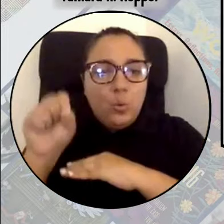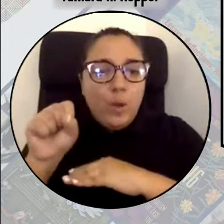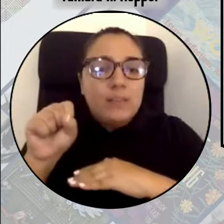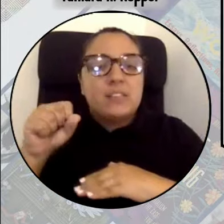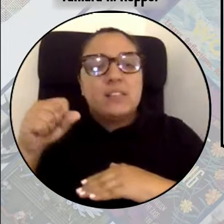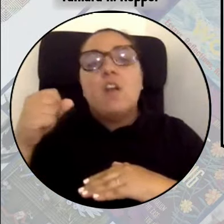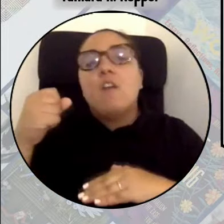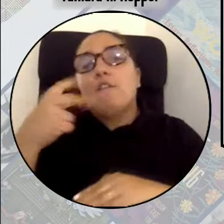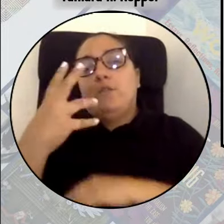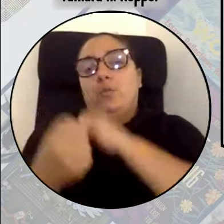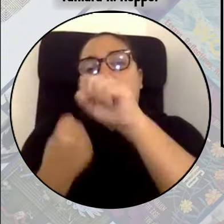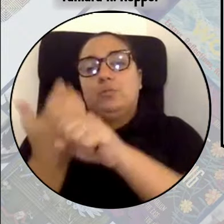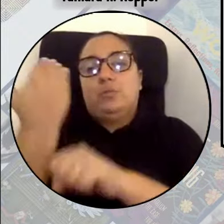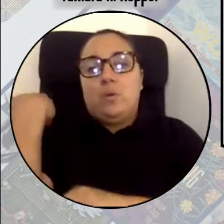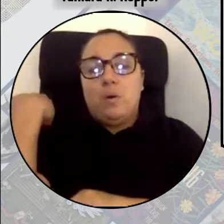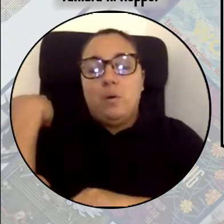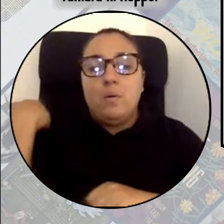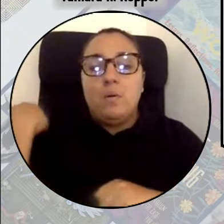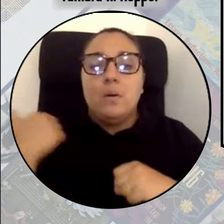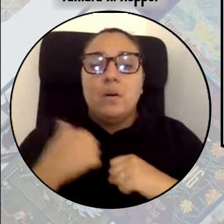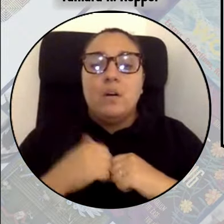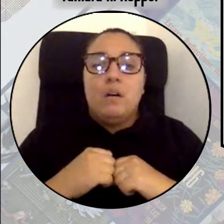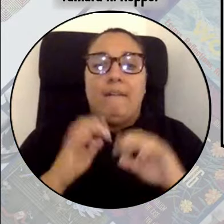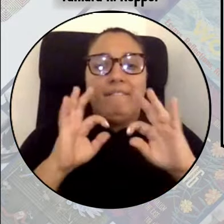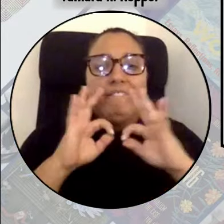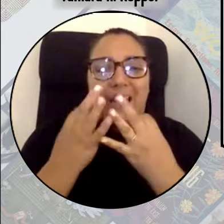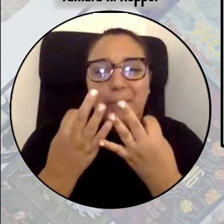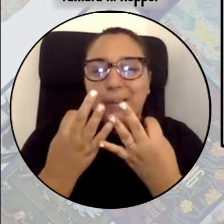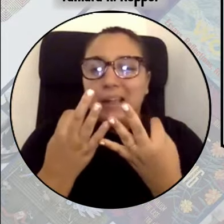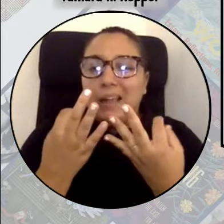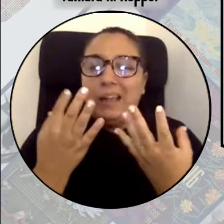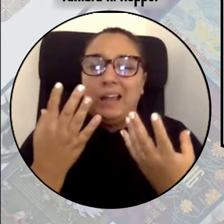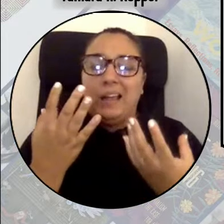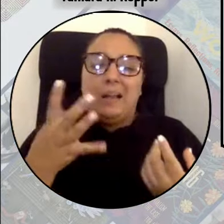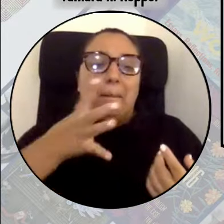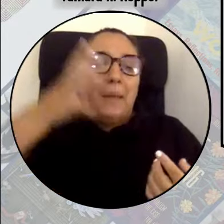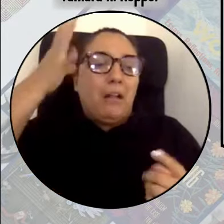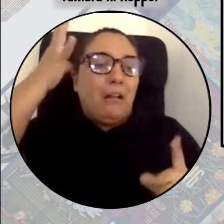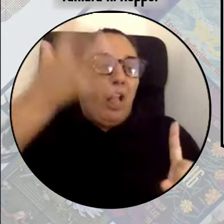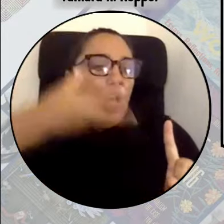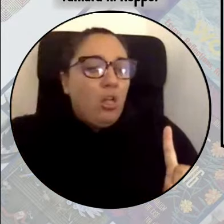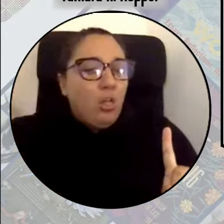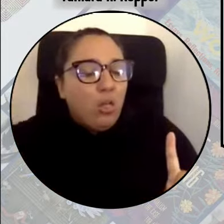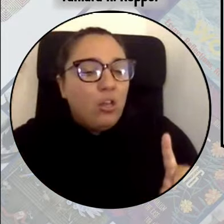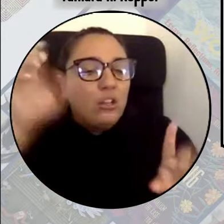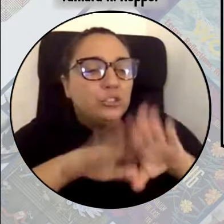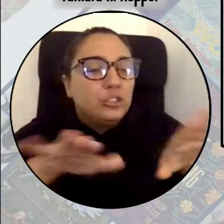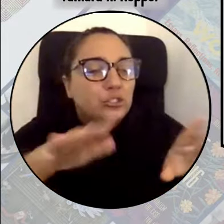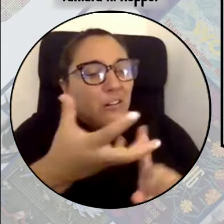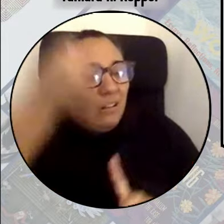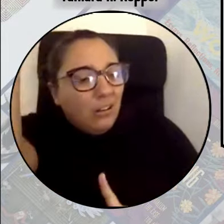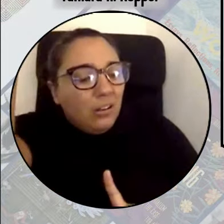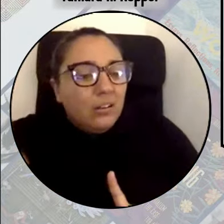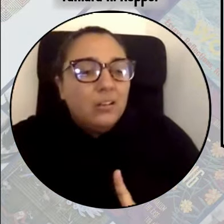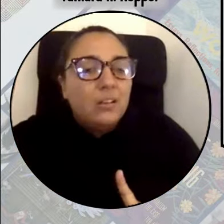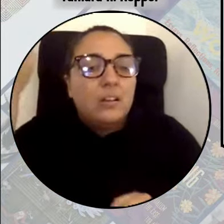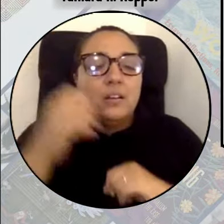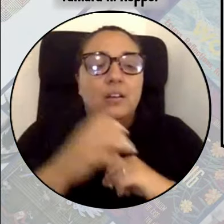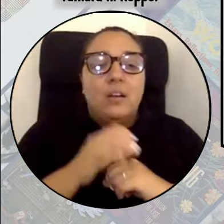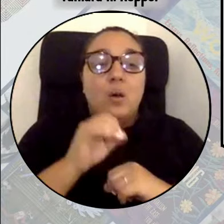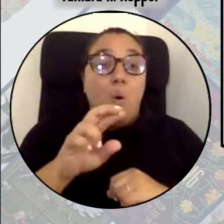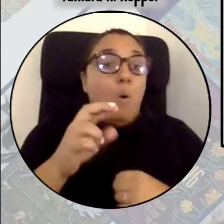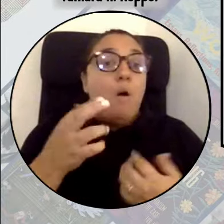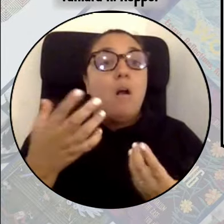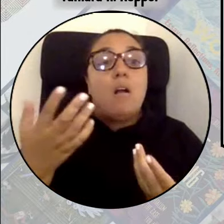ago, a lot of images of family separation. And also now we're seeing where people are being turned away at